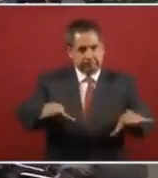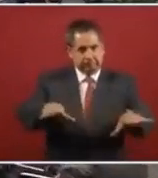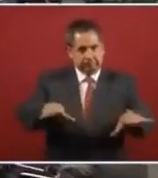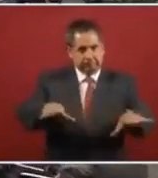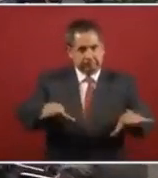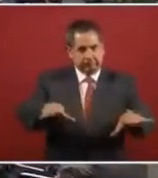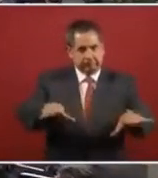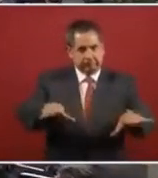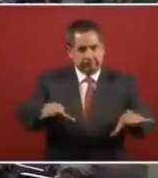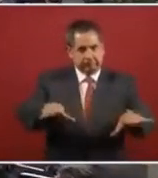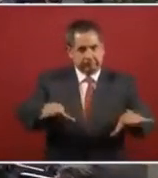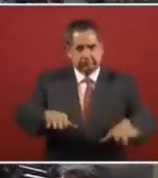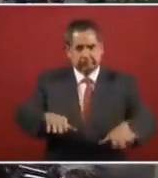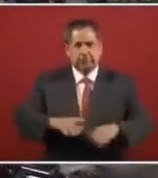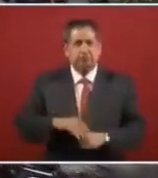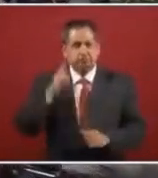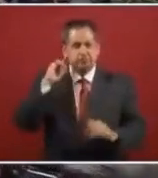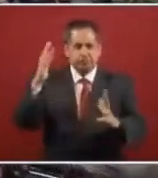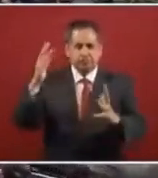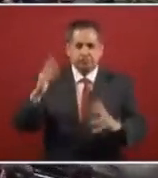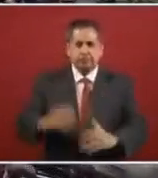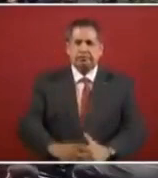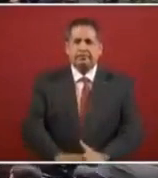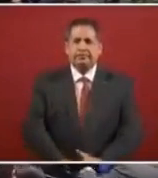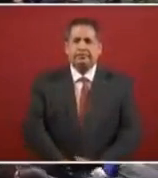to give you this message